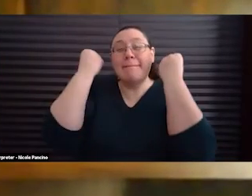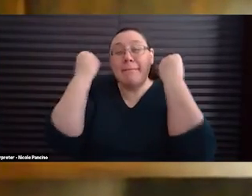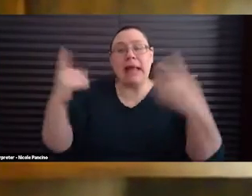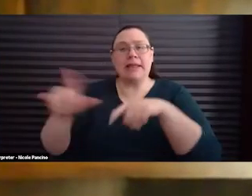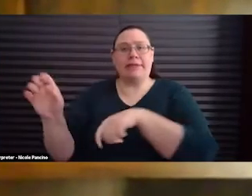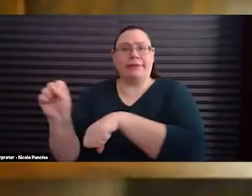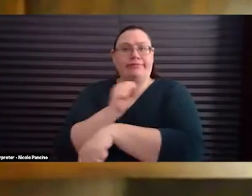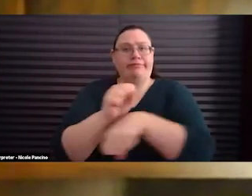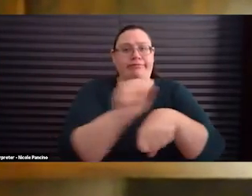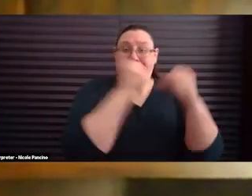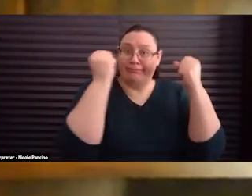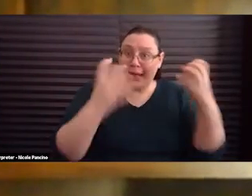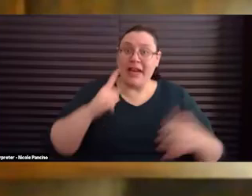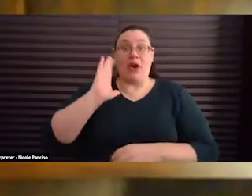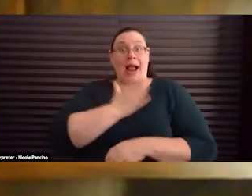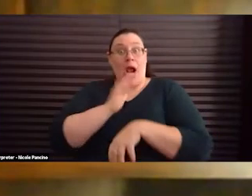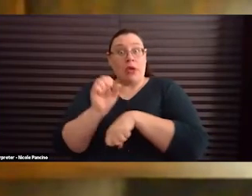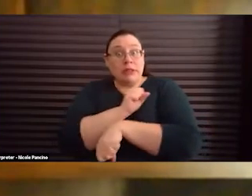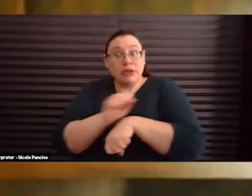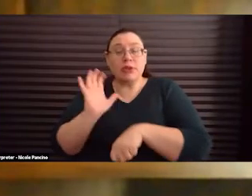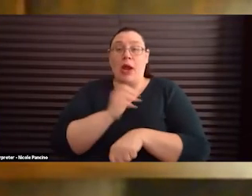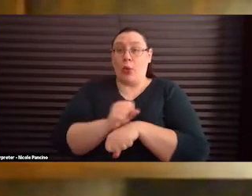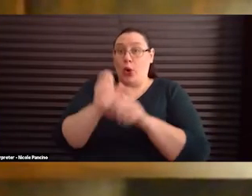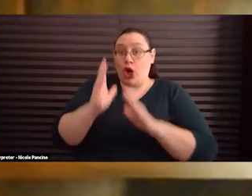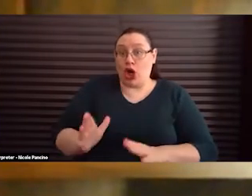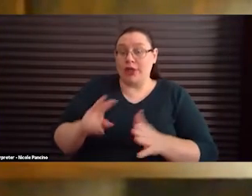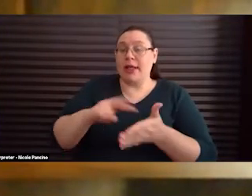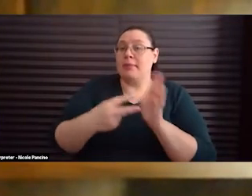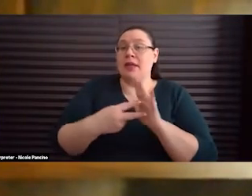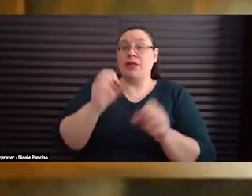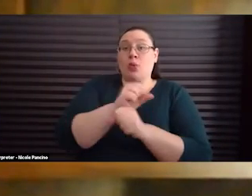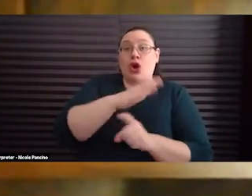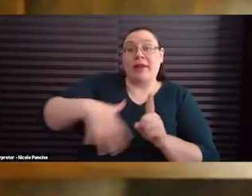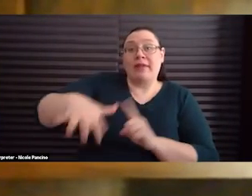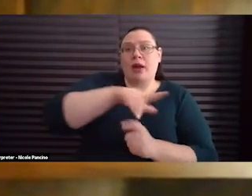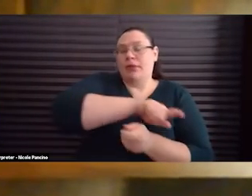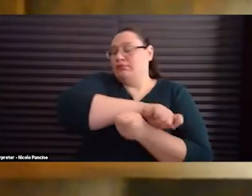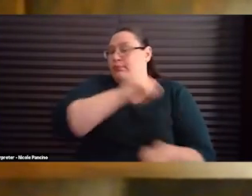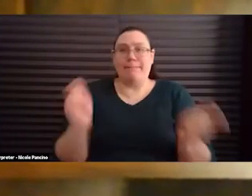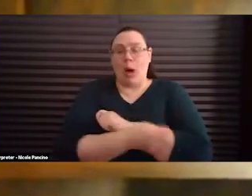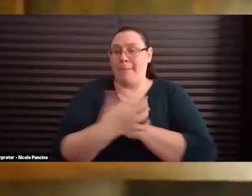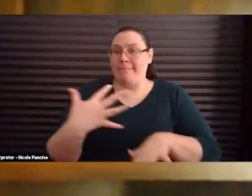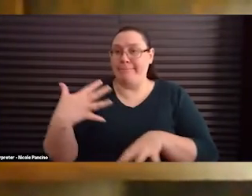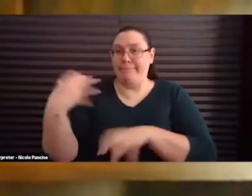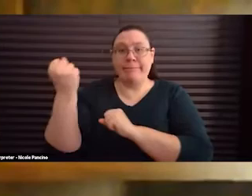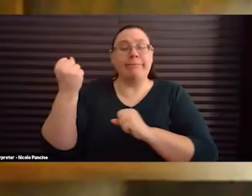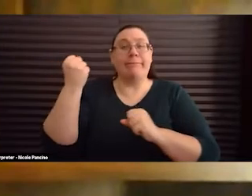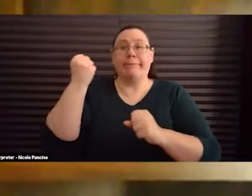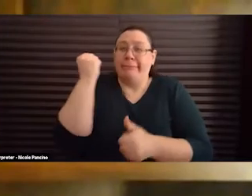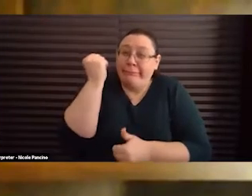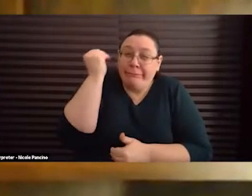industry, for our workers, it has meant a swiftly changing work environment. The pace and demands of work